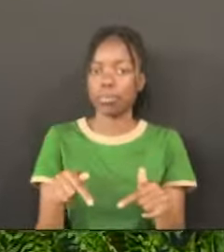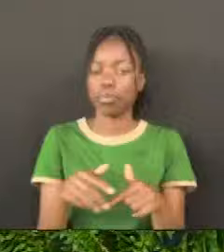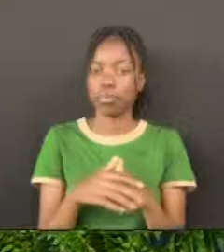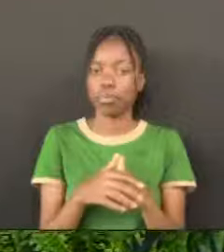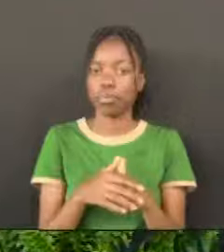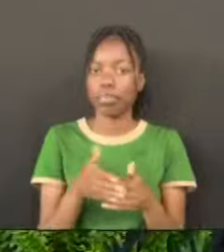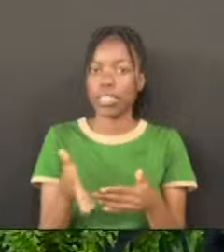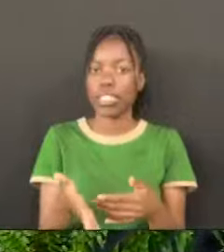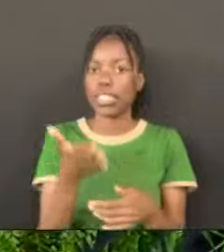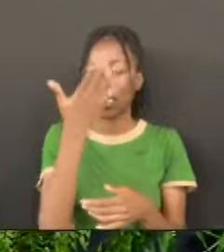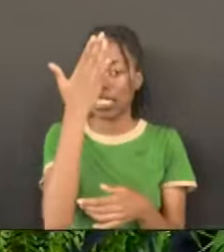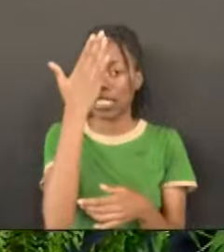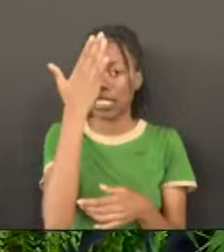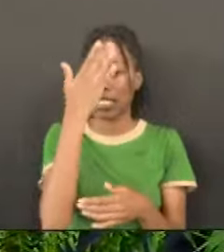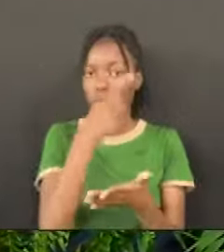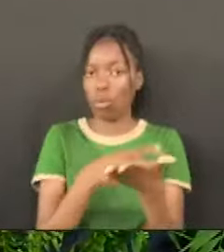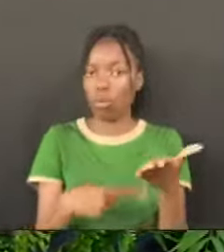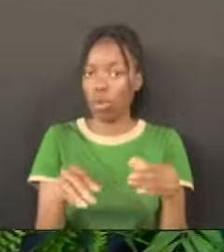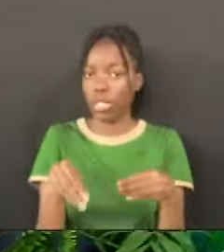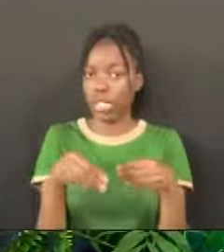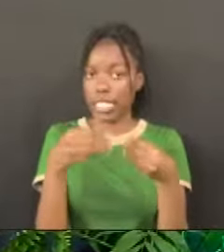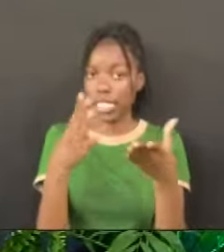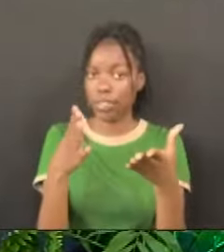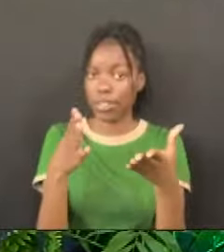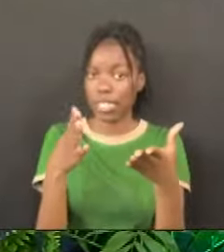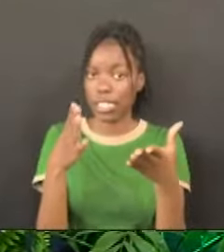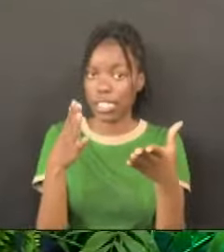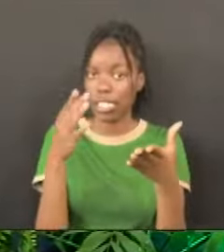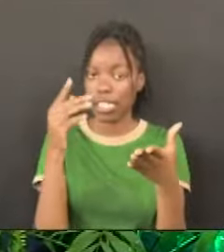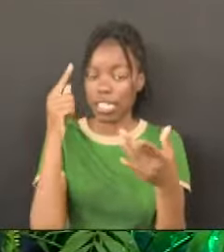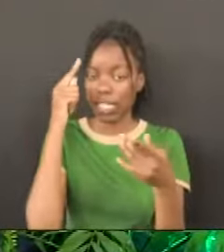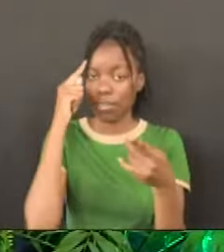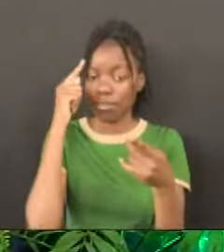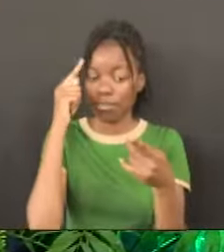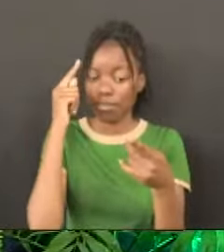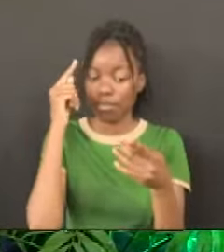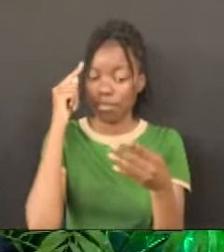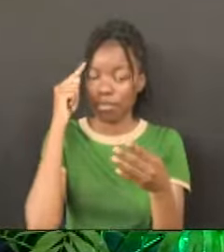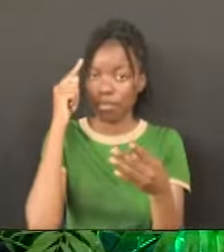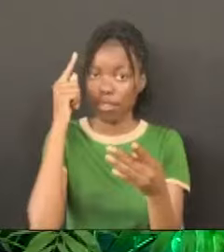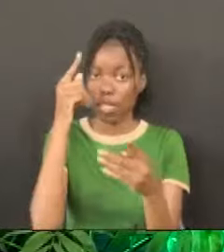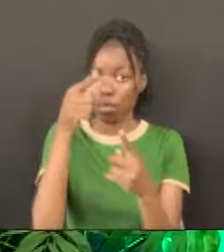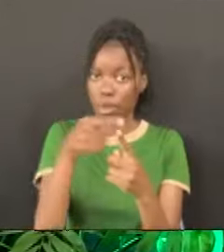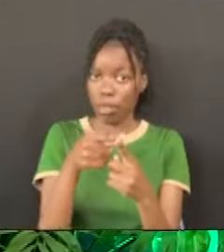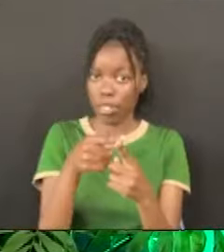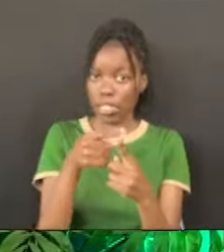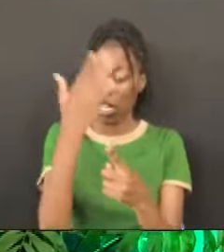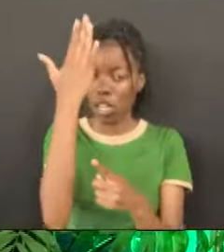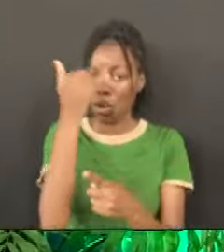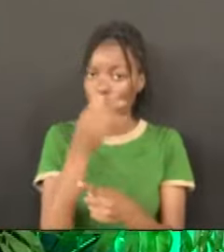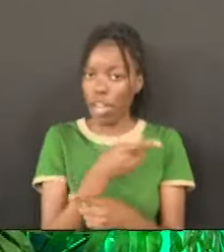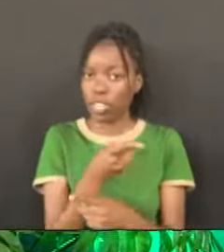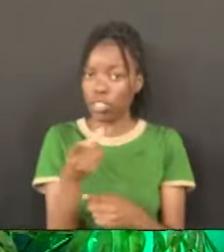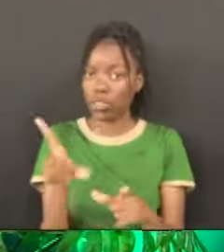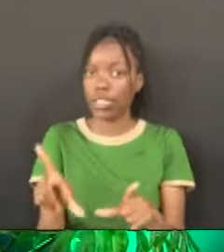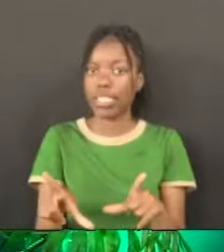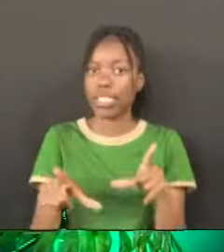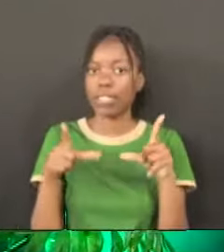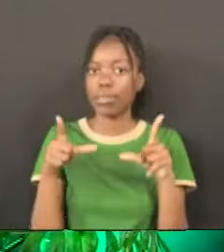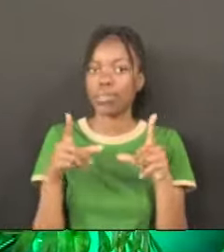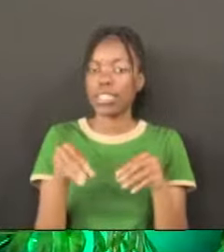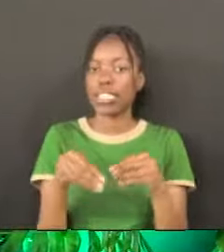This is what gives us purpose. This is what tells us why we should live. This is what gives us the